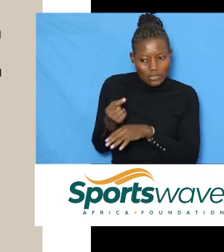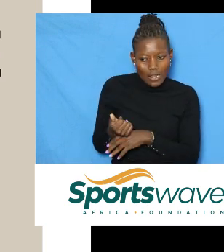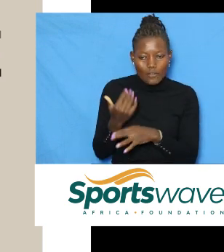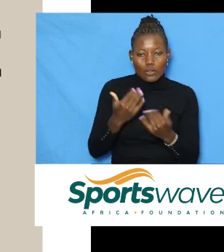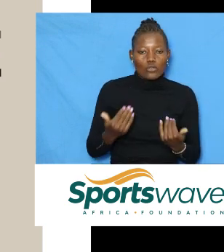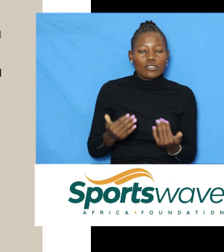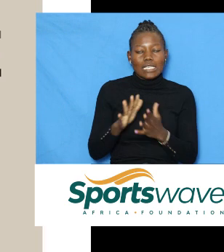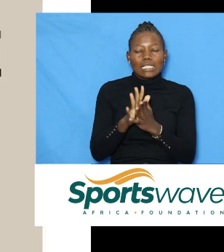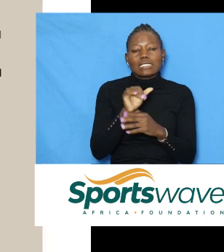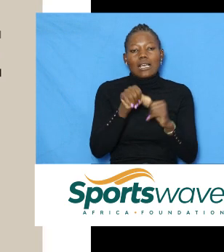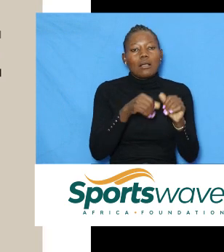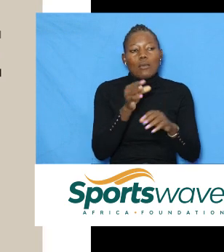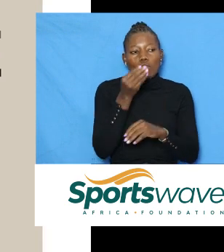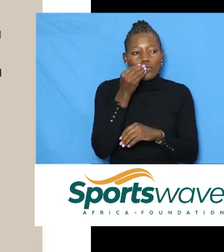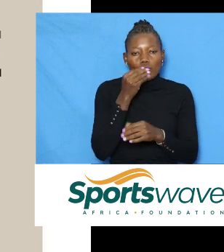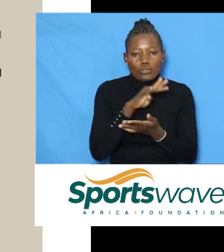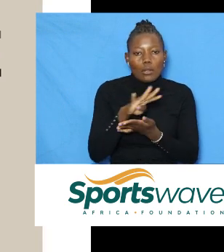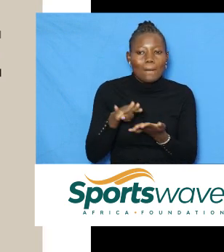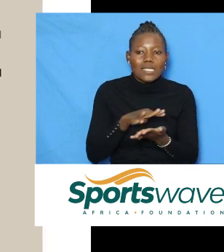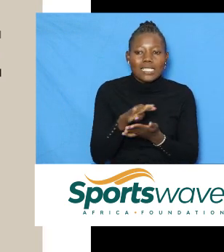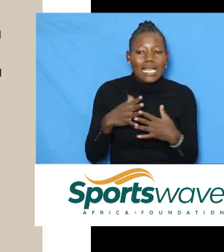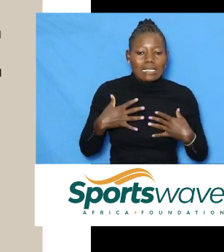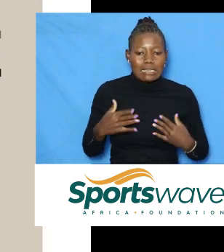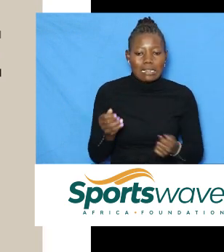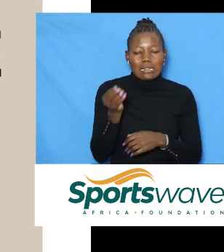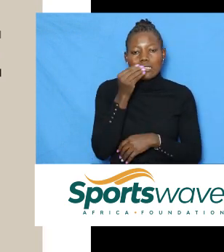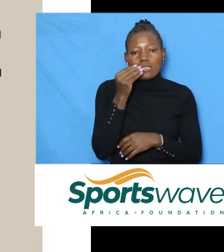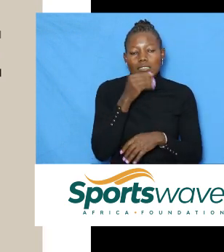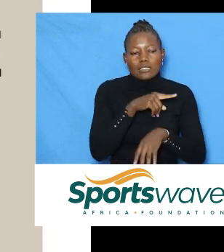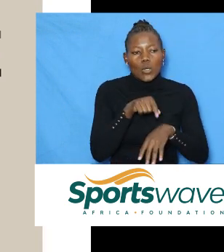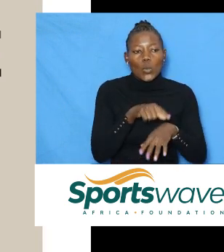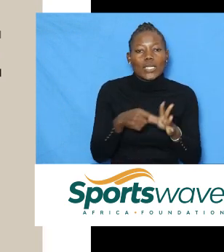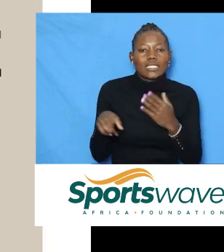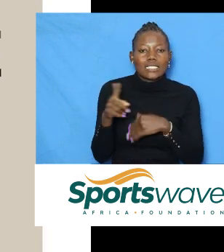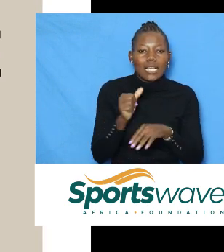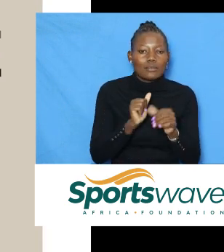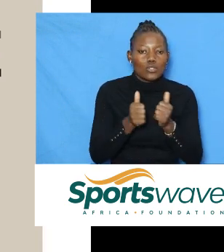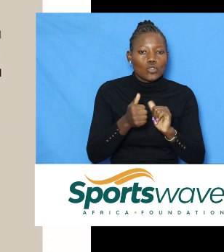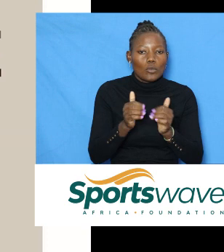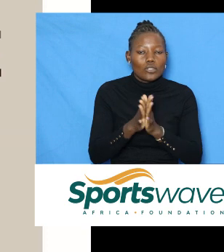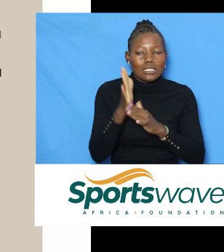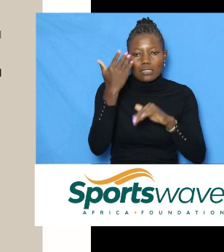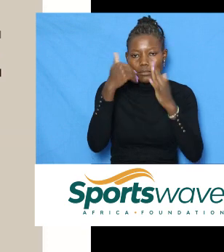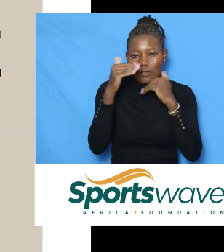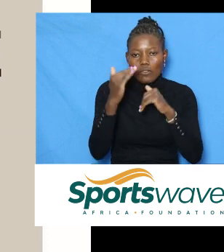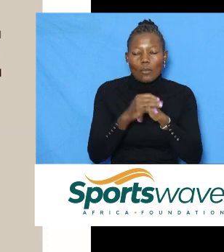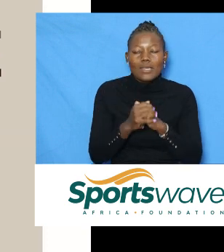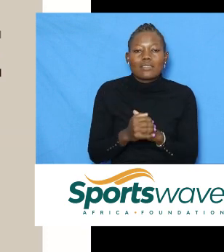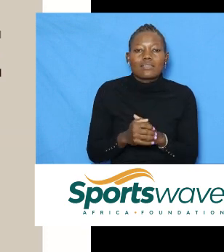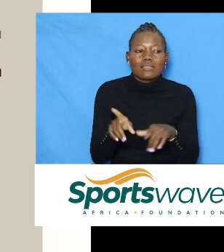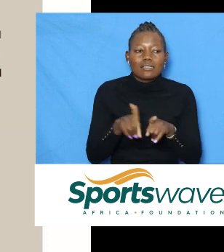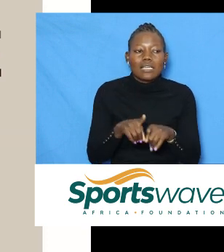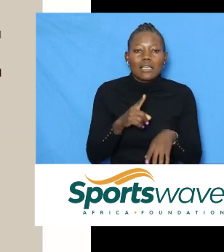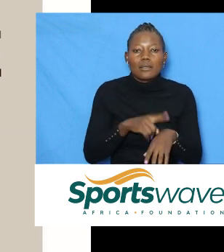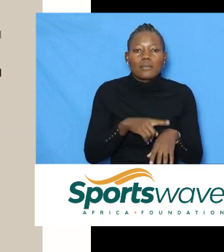of sports nutrition, or basically healthy eating when it comes to sports and performance. So as we